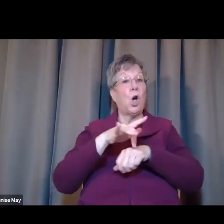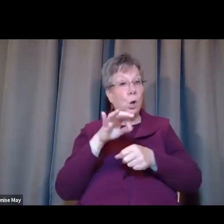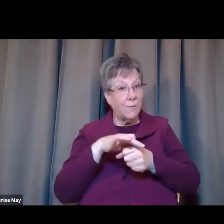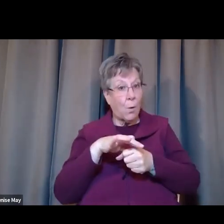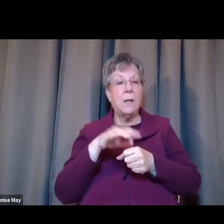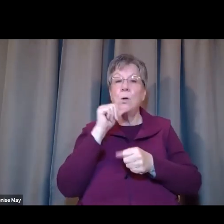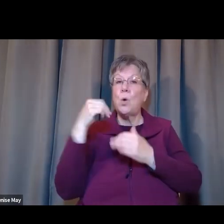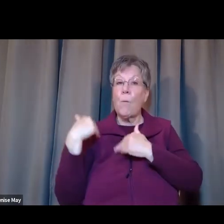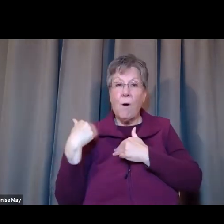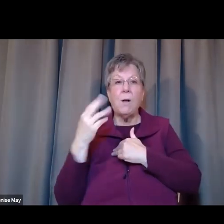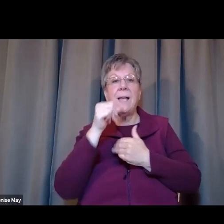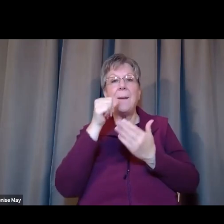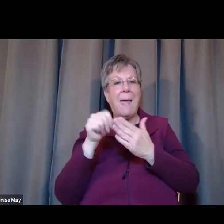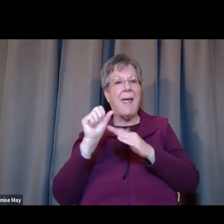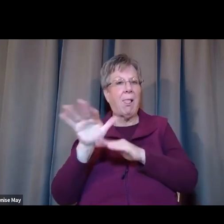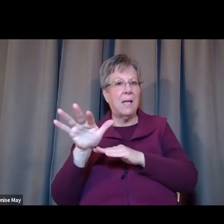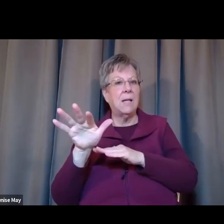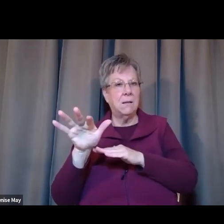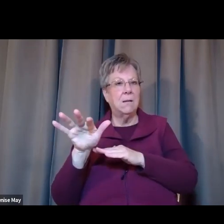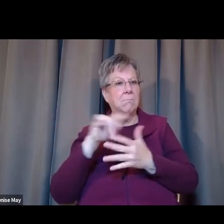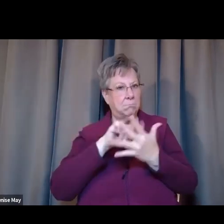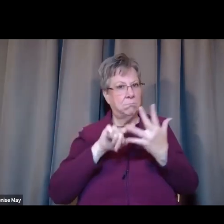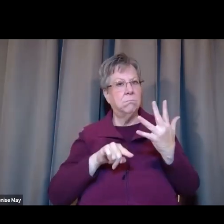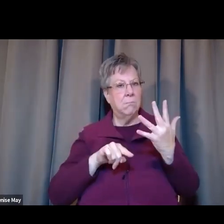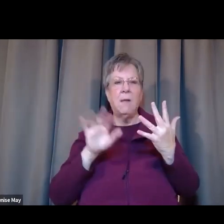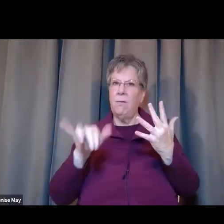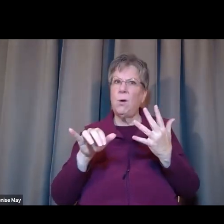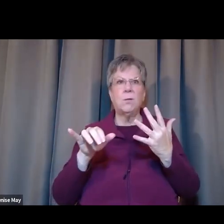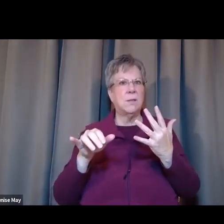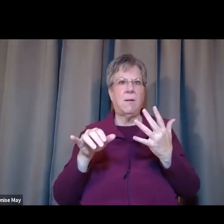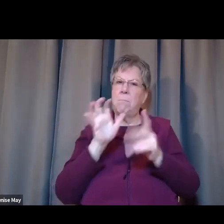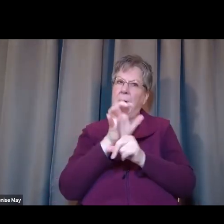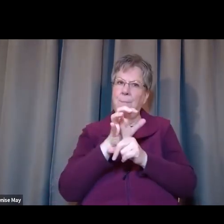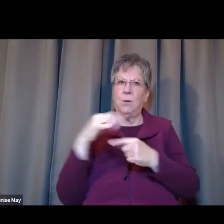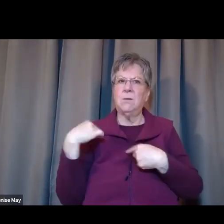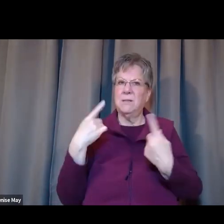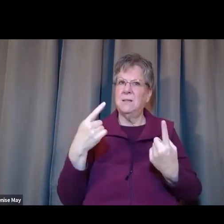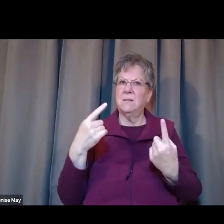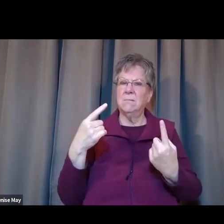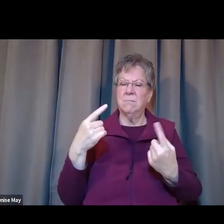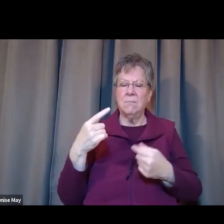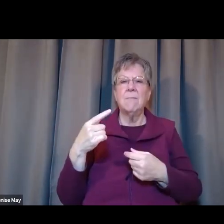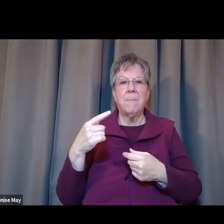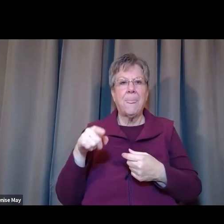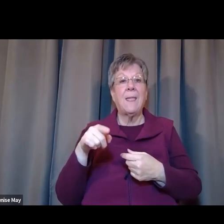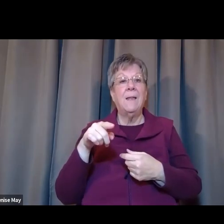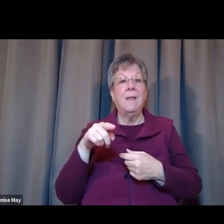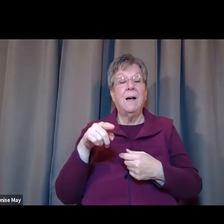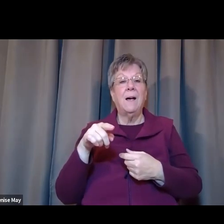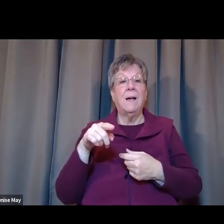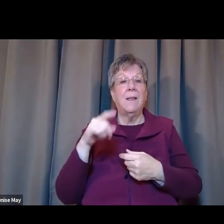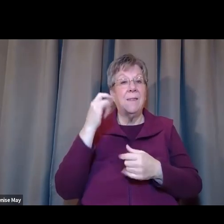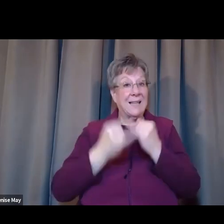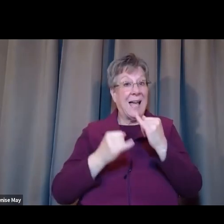and mail-in voting, which have proliferated, especially since 2000. The 2000 election really was kind of critical in a lot of ways, which we can talk